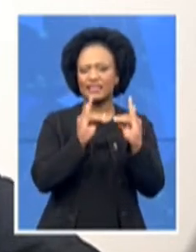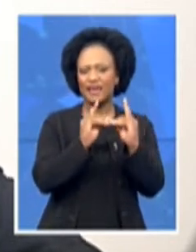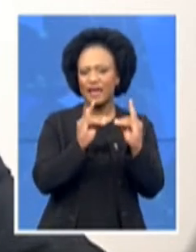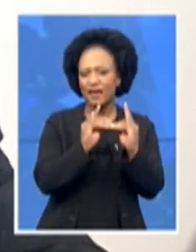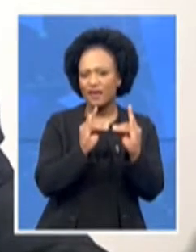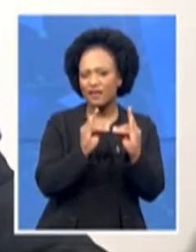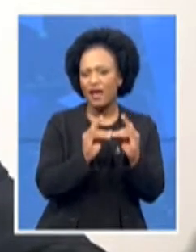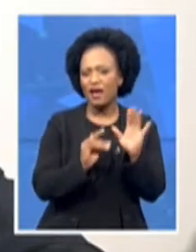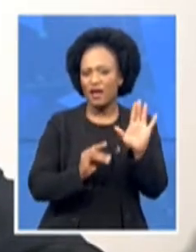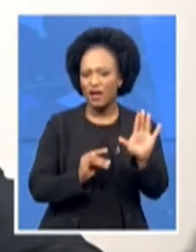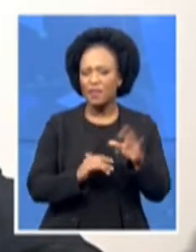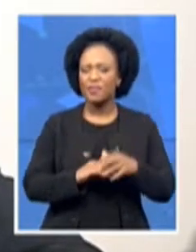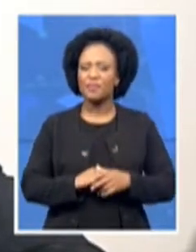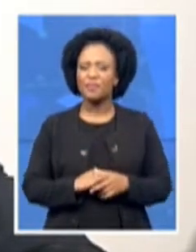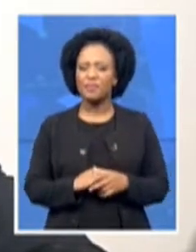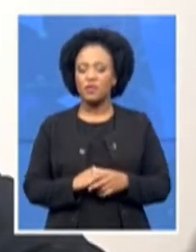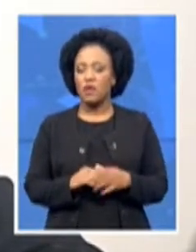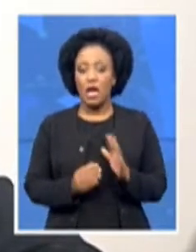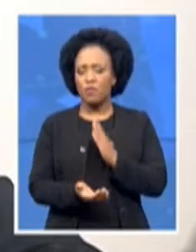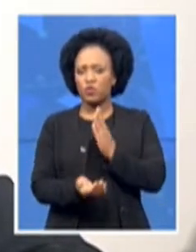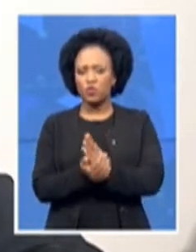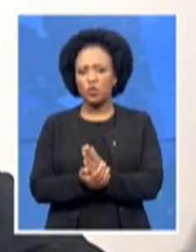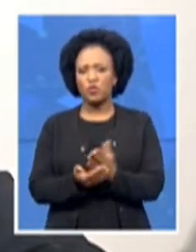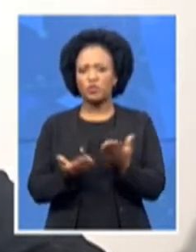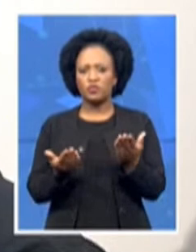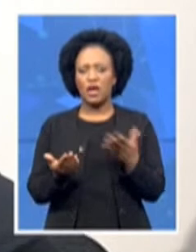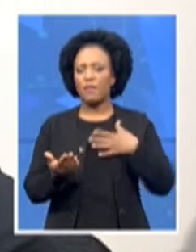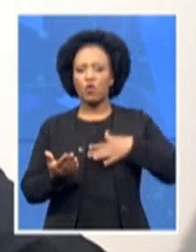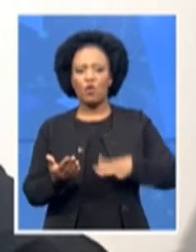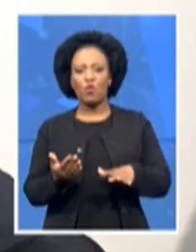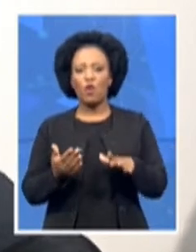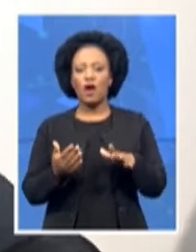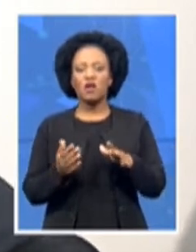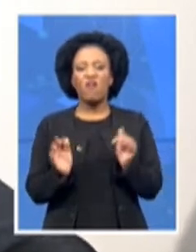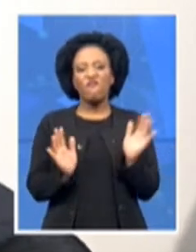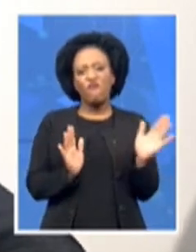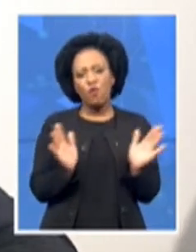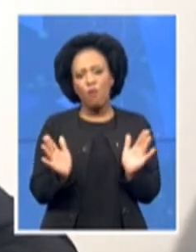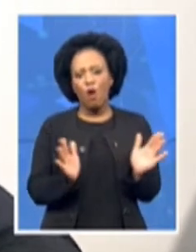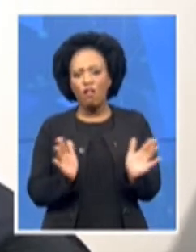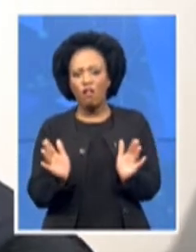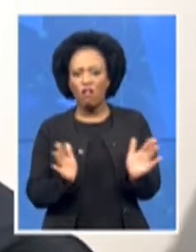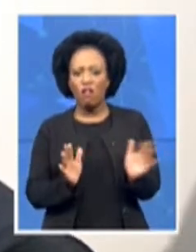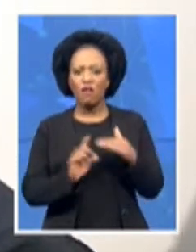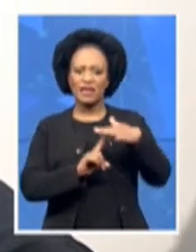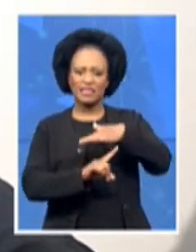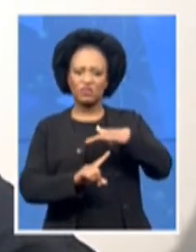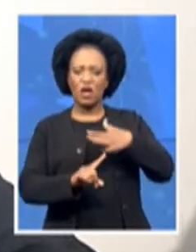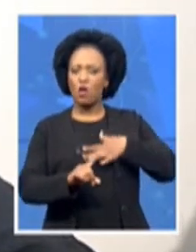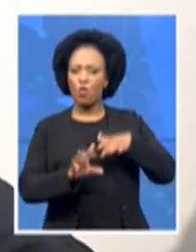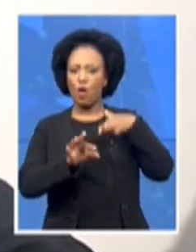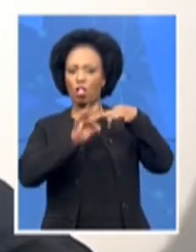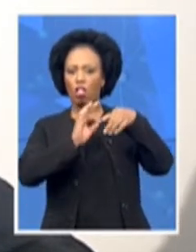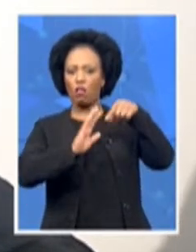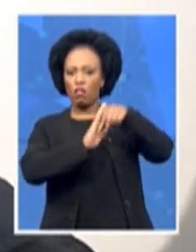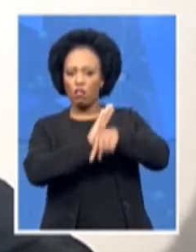me not venture into your football situation, because I don't know where is Punya Selesele now.